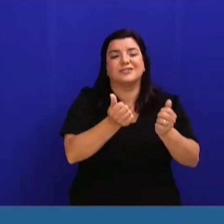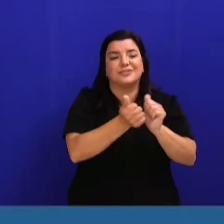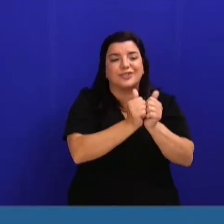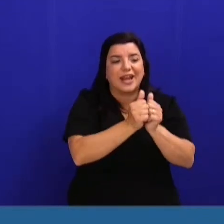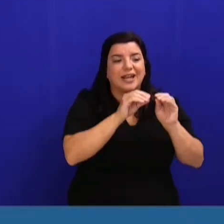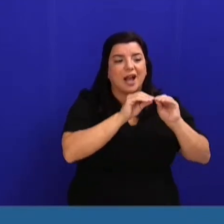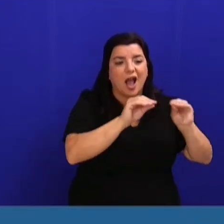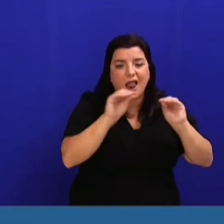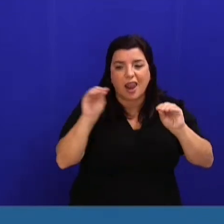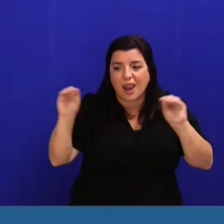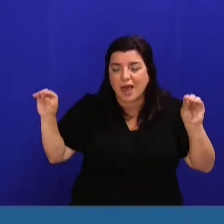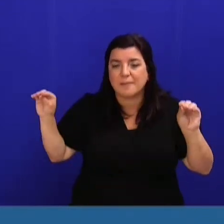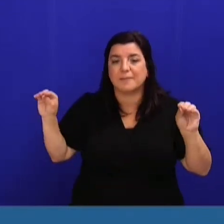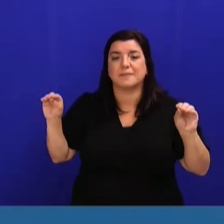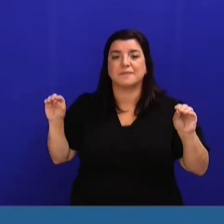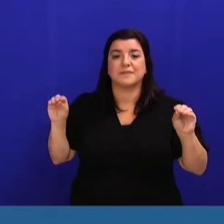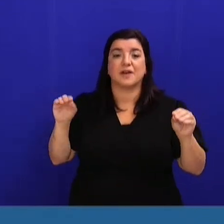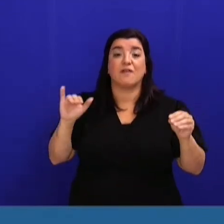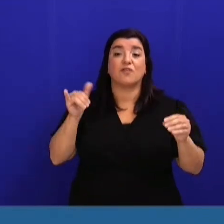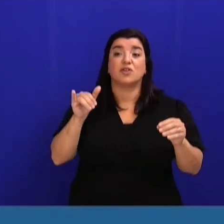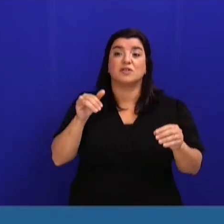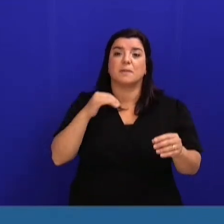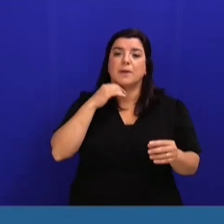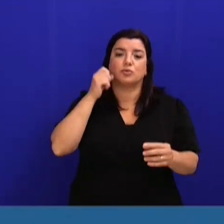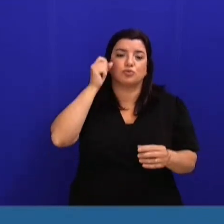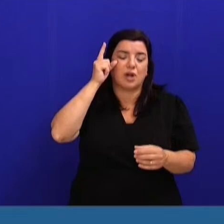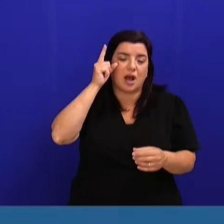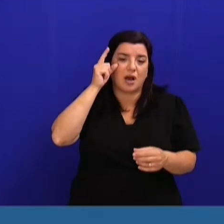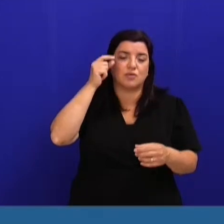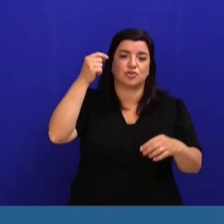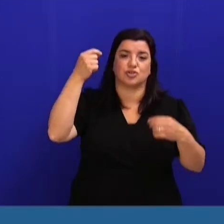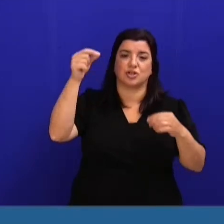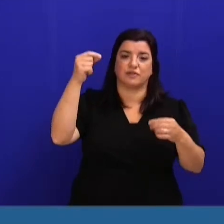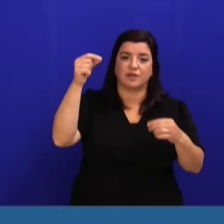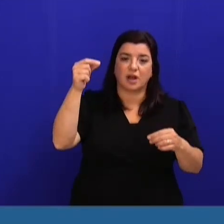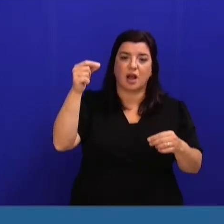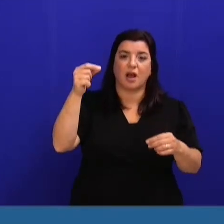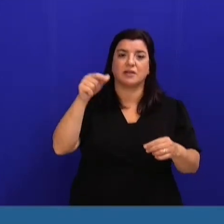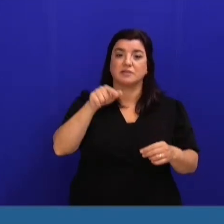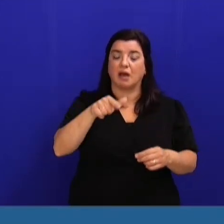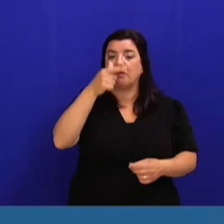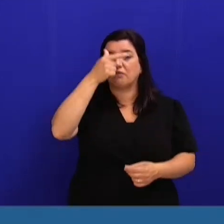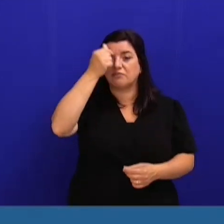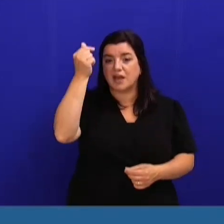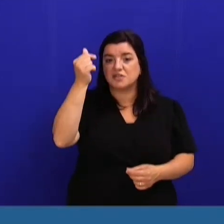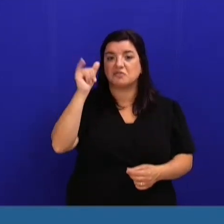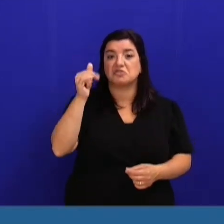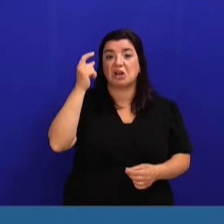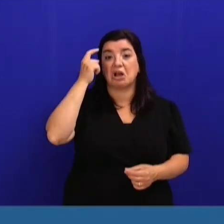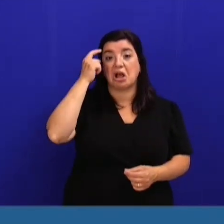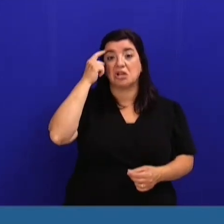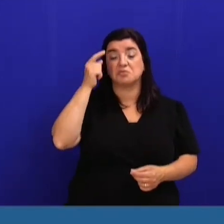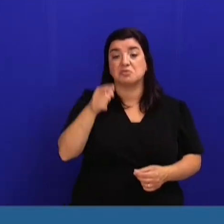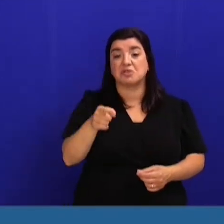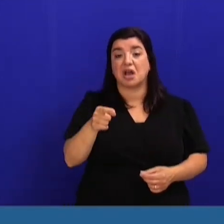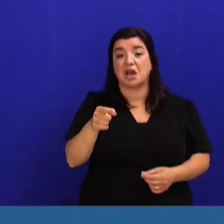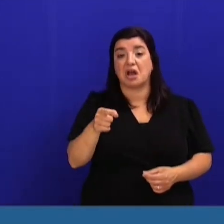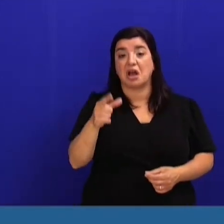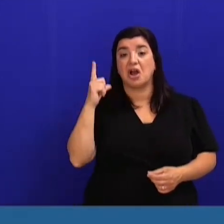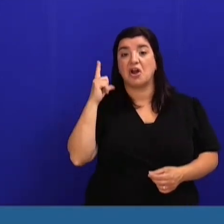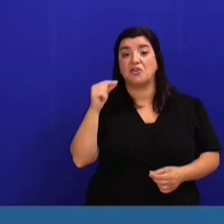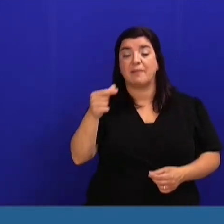jista' jkollok persuni li forsi ma rfux xi ċertifikat u li huwa tat-test, forsi ħasbuh tal-rapid test